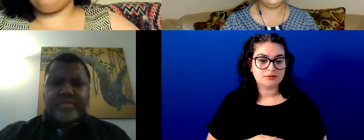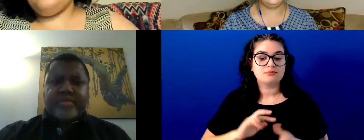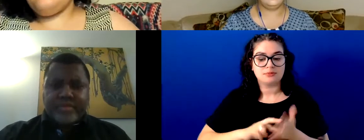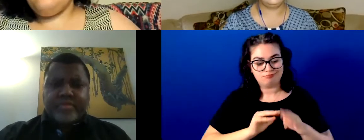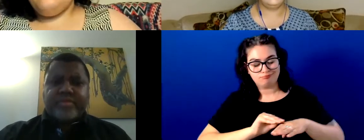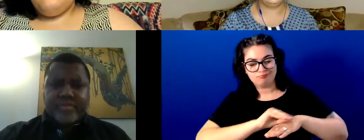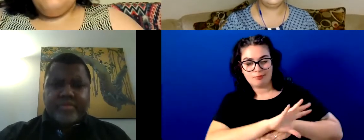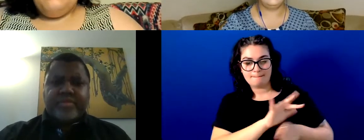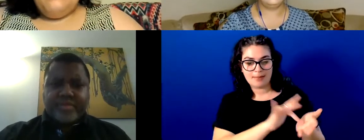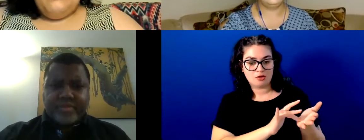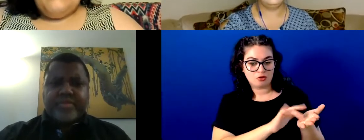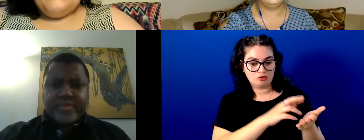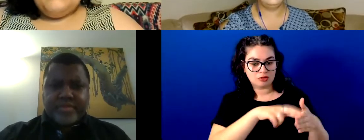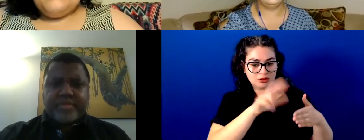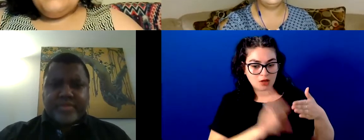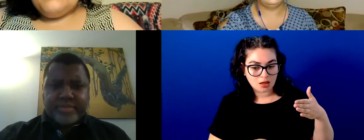they overlook